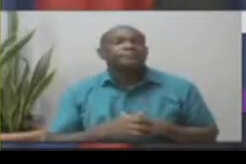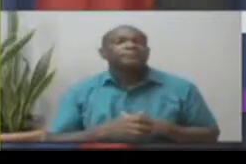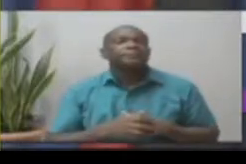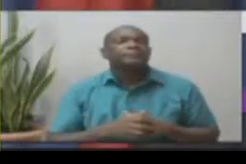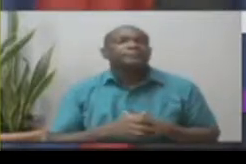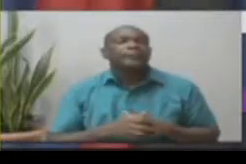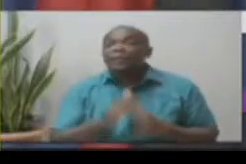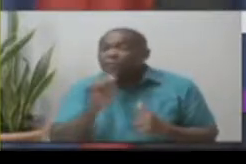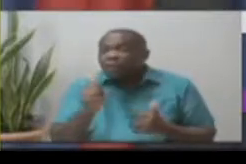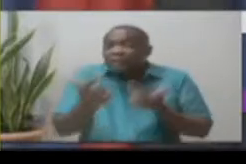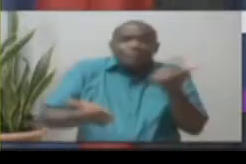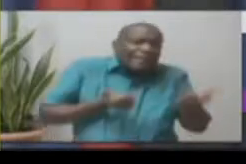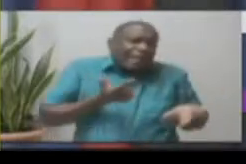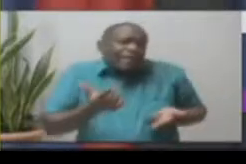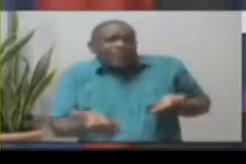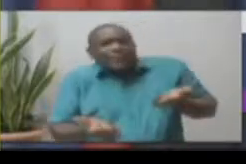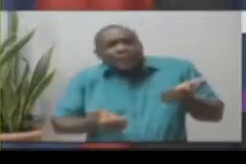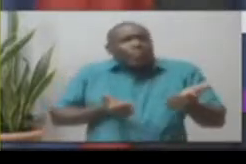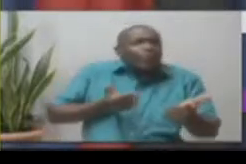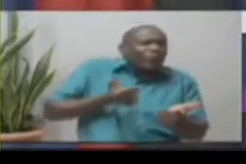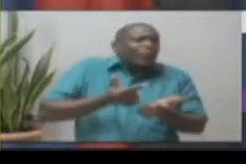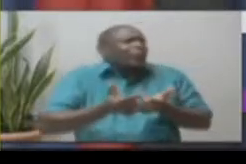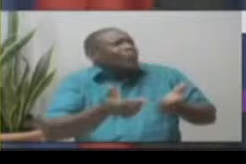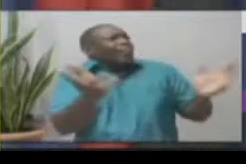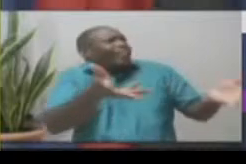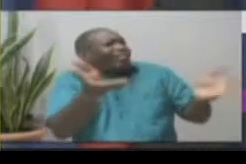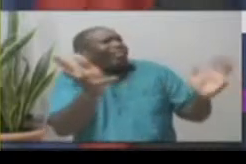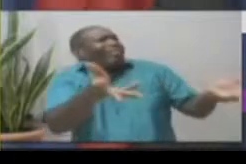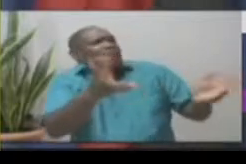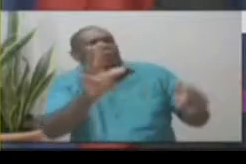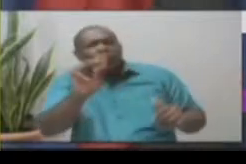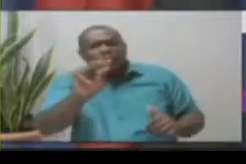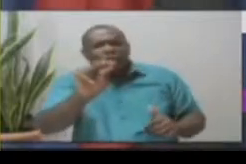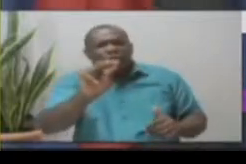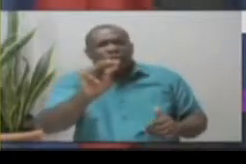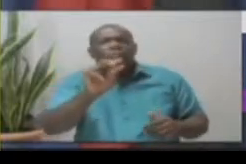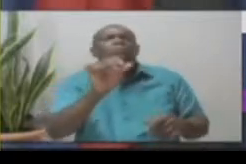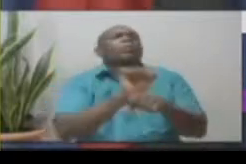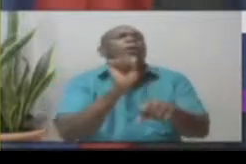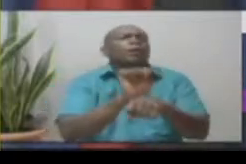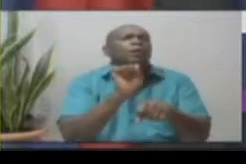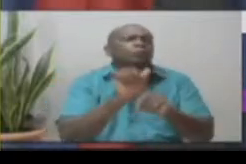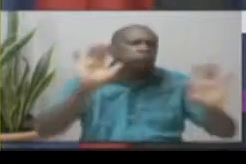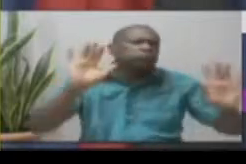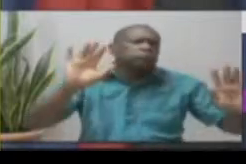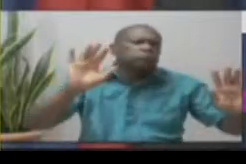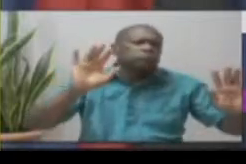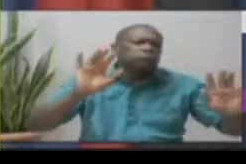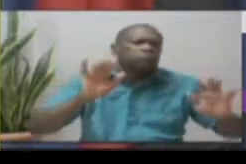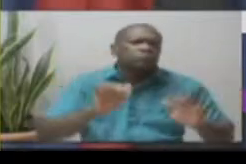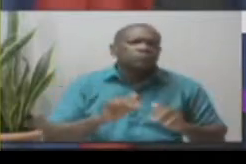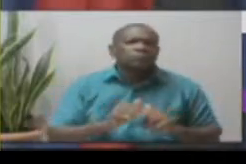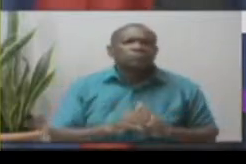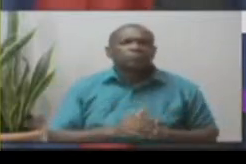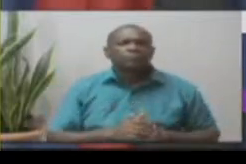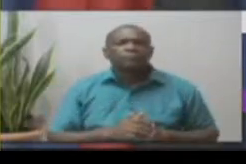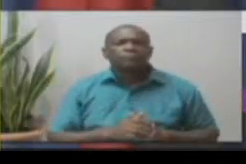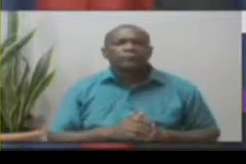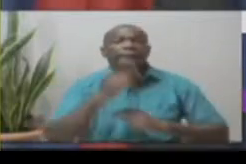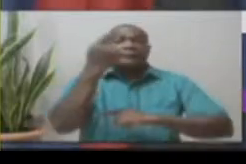sensibly to minimize the possibility of getting infected. Today, I want